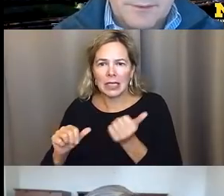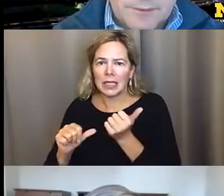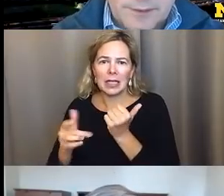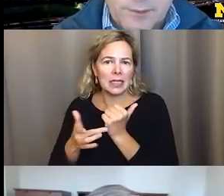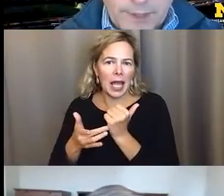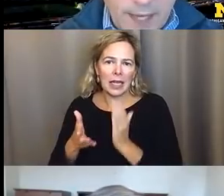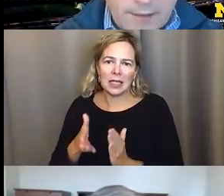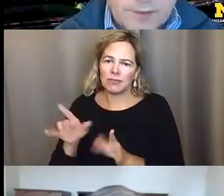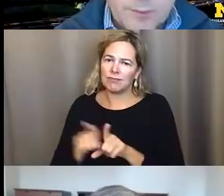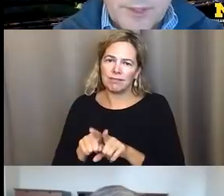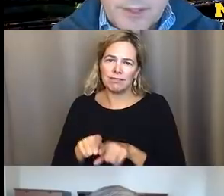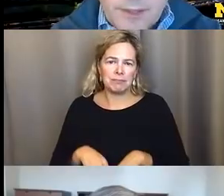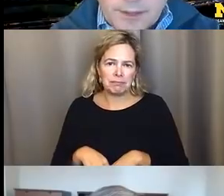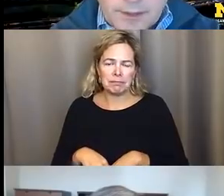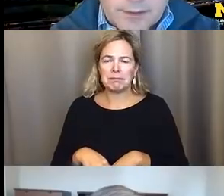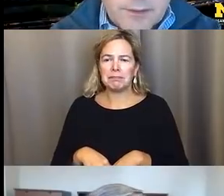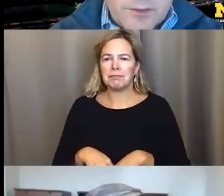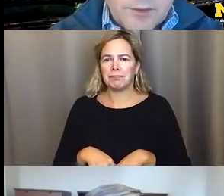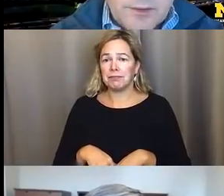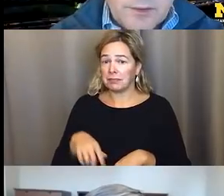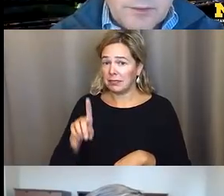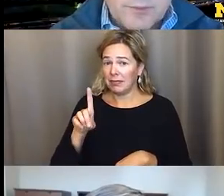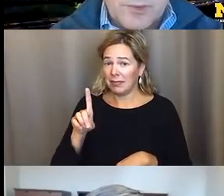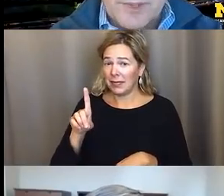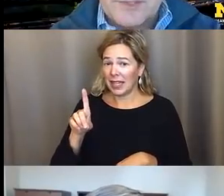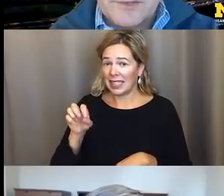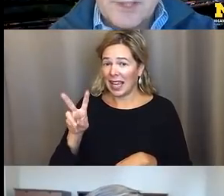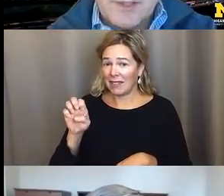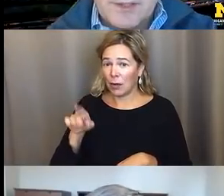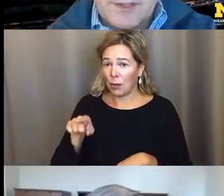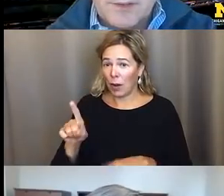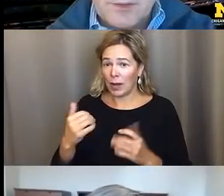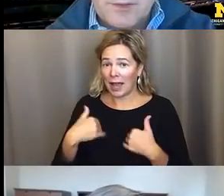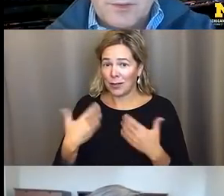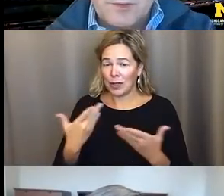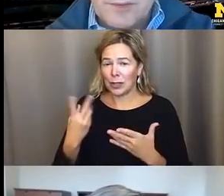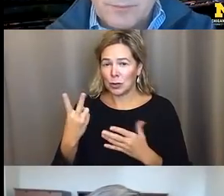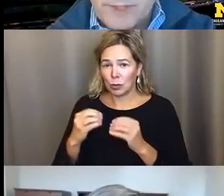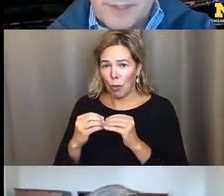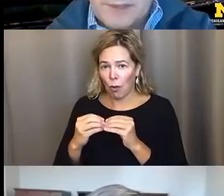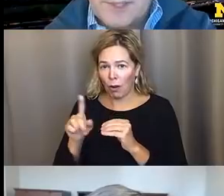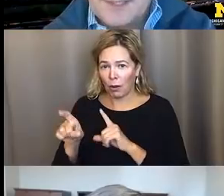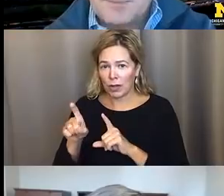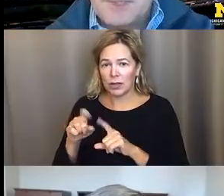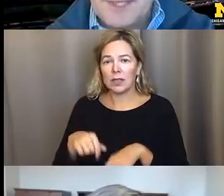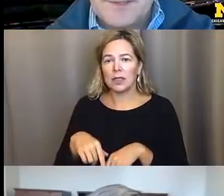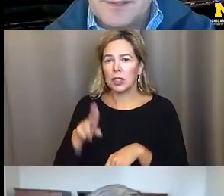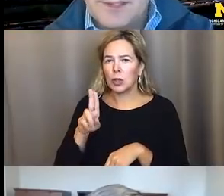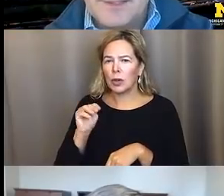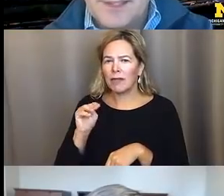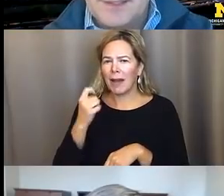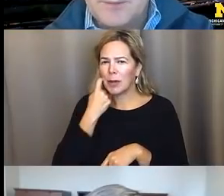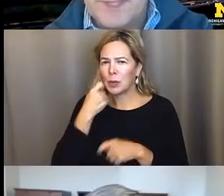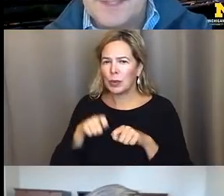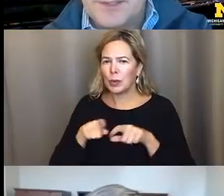And Dave, while we have you, two more questions. U of M recently released plans to